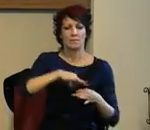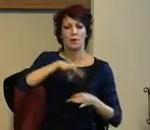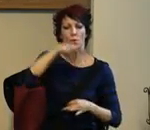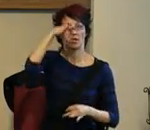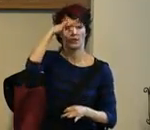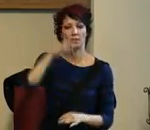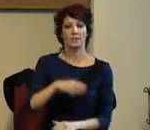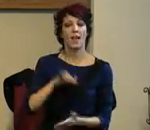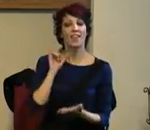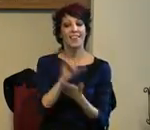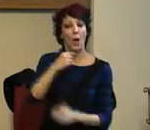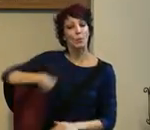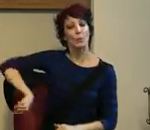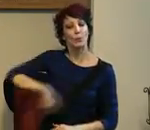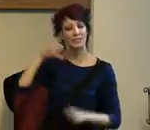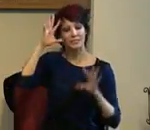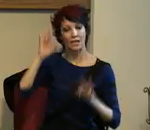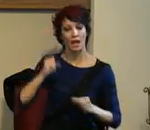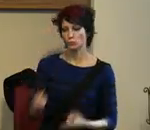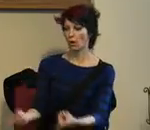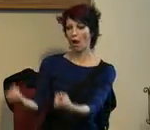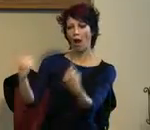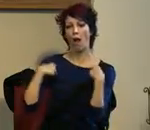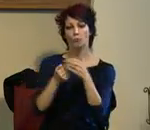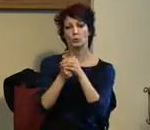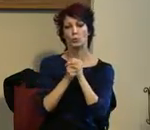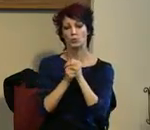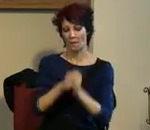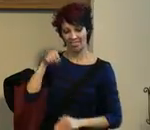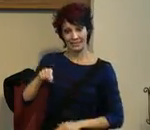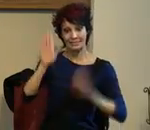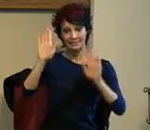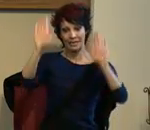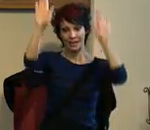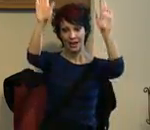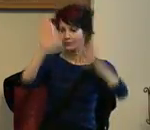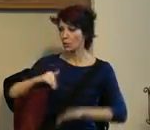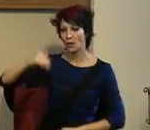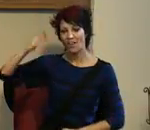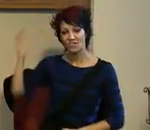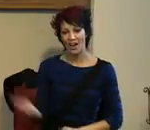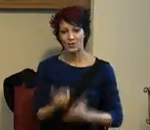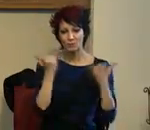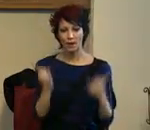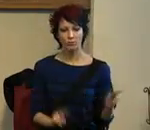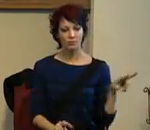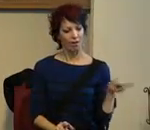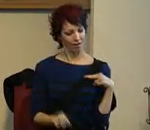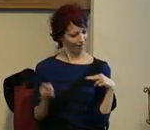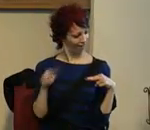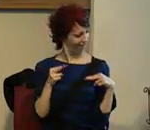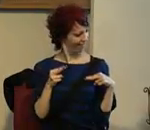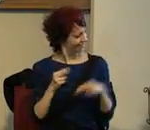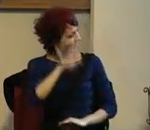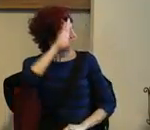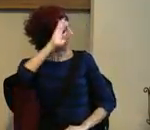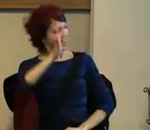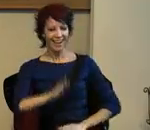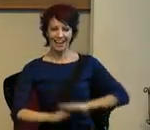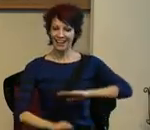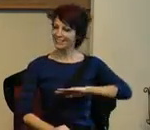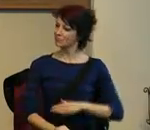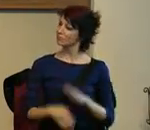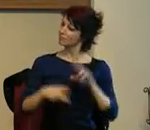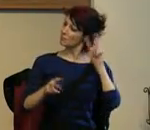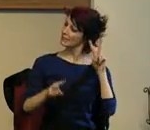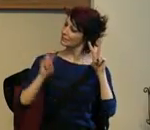spirit that we decide to come to worship on this Sunday so I'm going to invite you now to share that spirit with one another as we turn to one another and offer